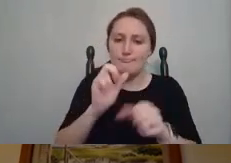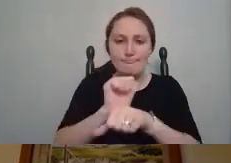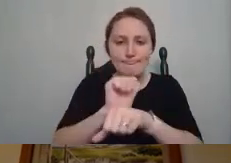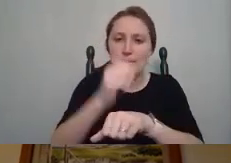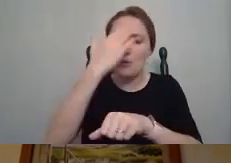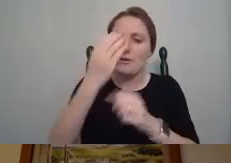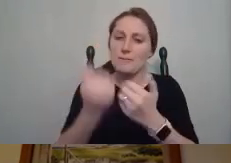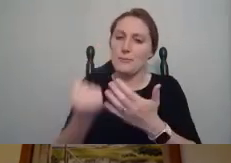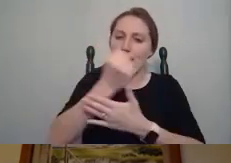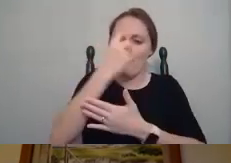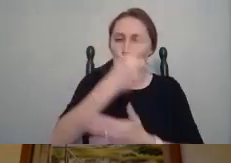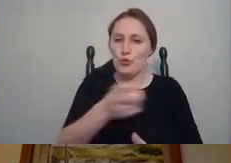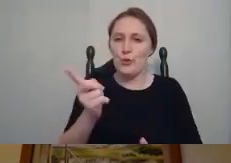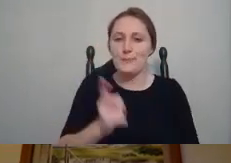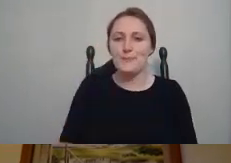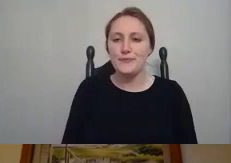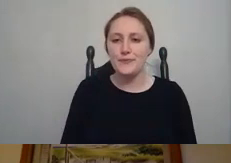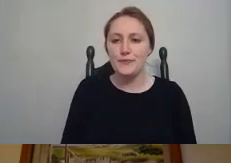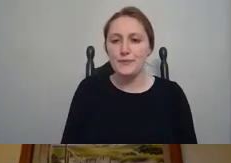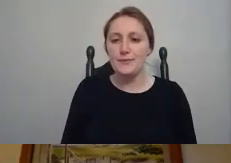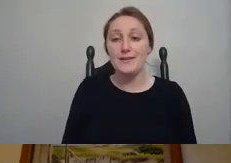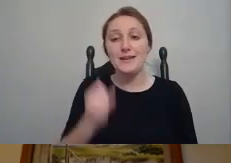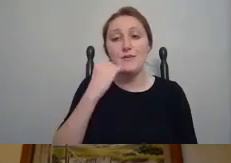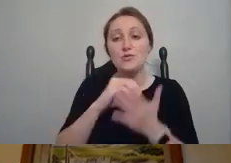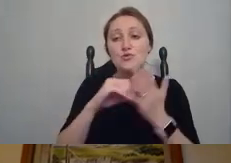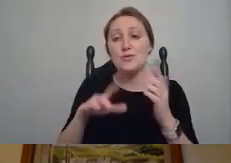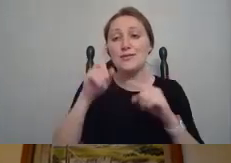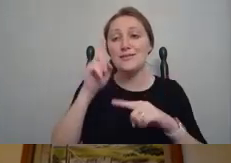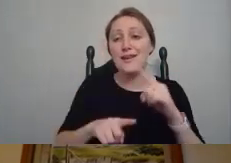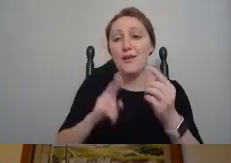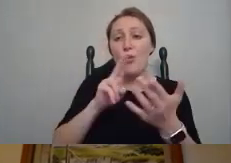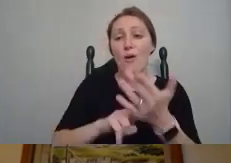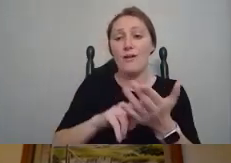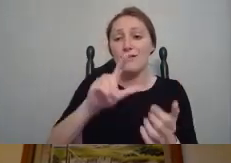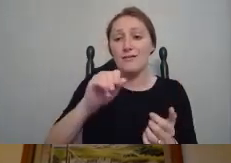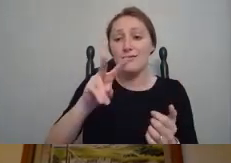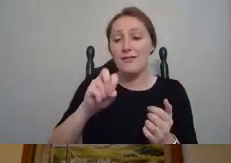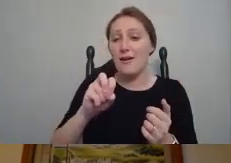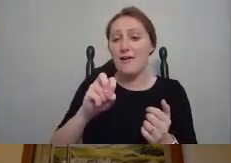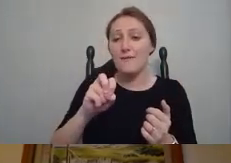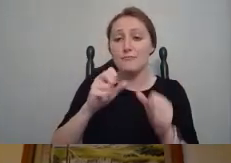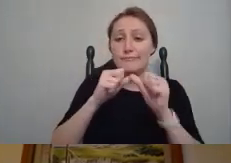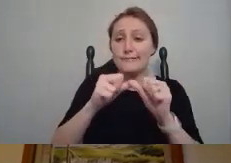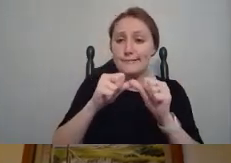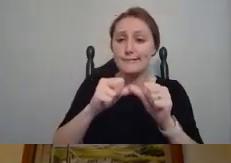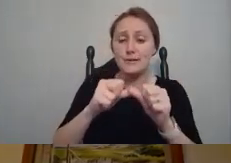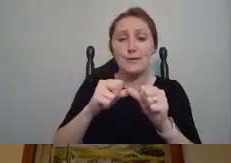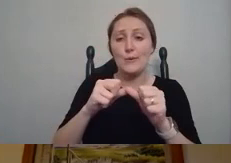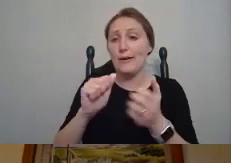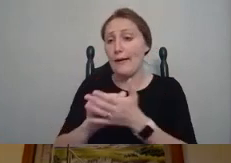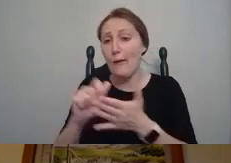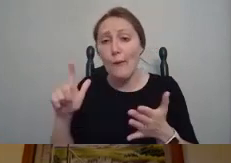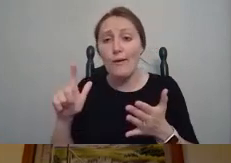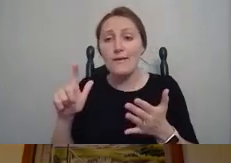If a student can't log in live on a consistent basis or at all, will logging on to recorded sessions or completing packets allow